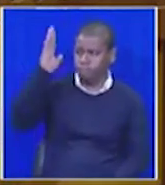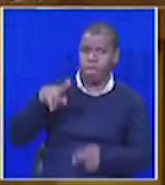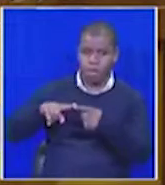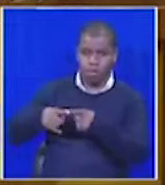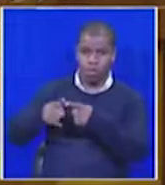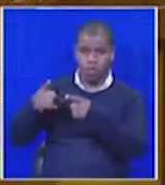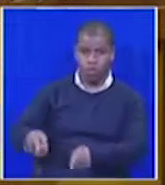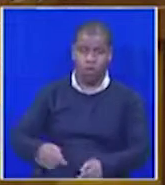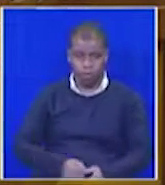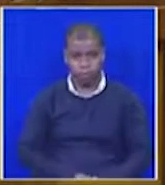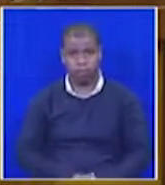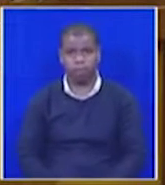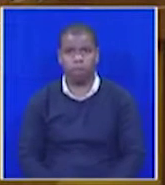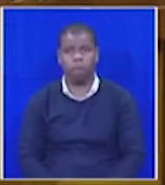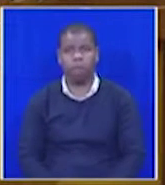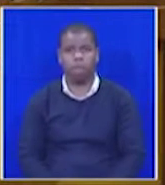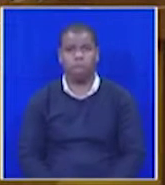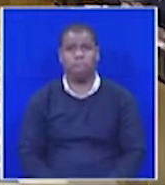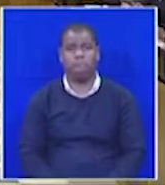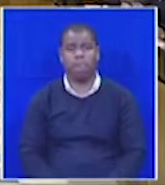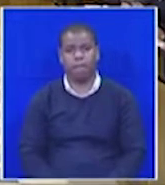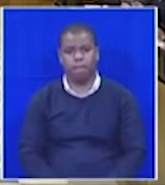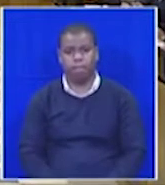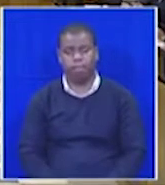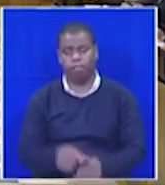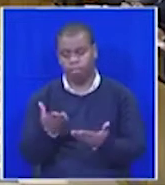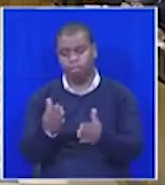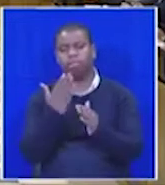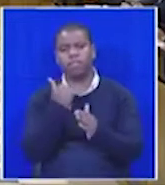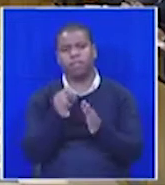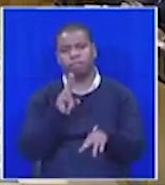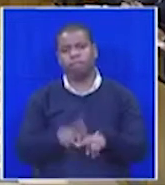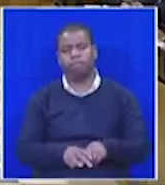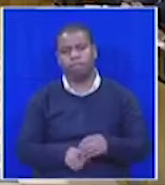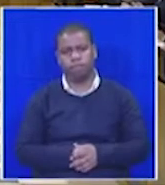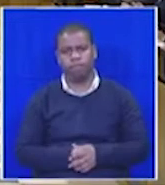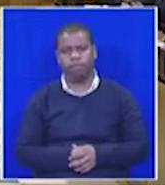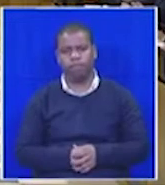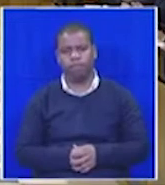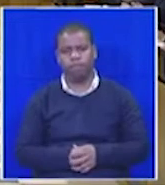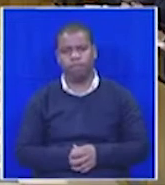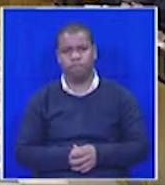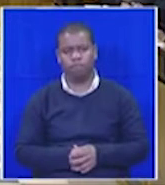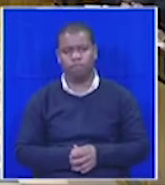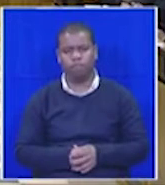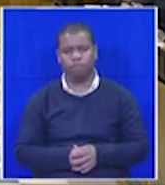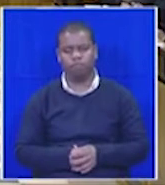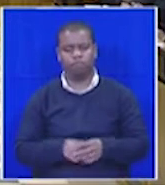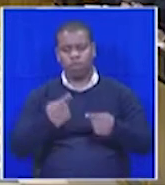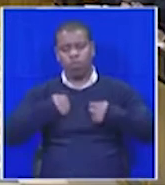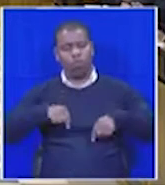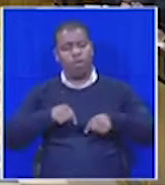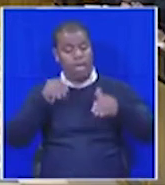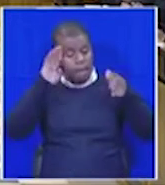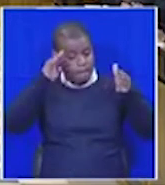Chair. No, clearly Honourable Ollis, take a seat, please. Yes, Honourable Member. We are debating